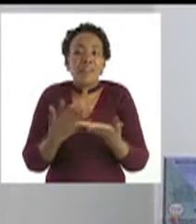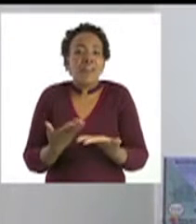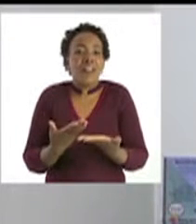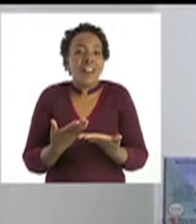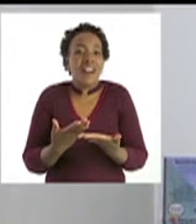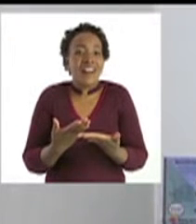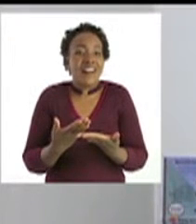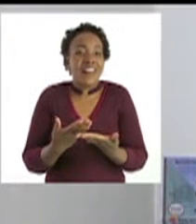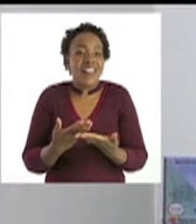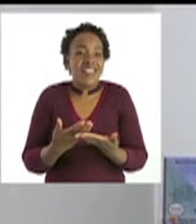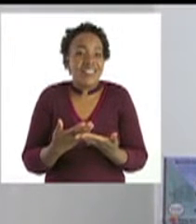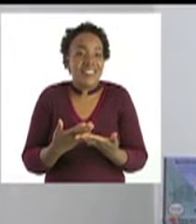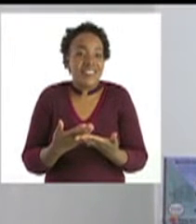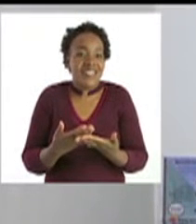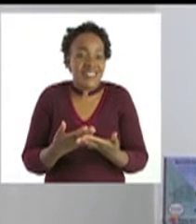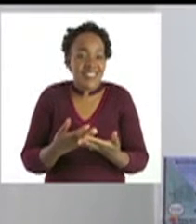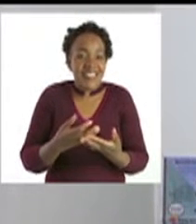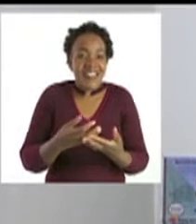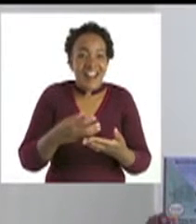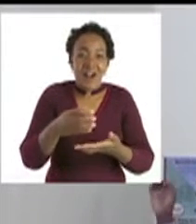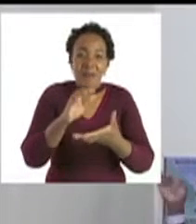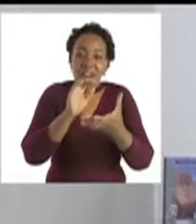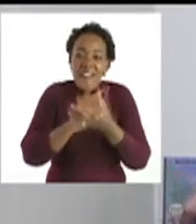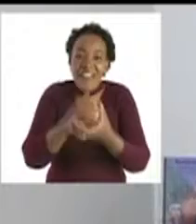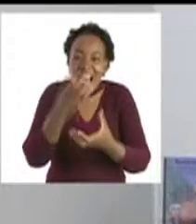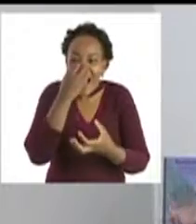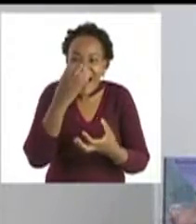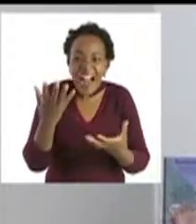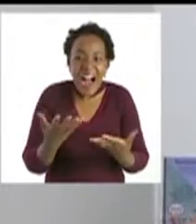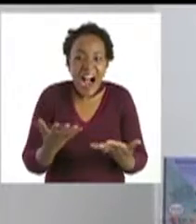our friend Soshi to say